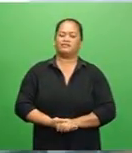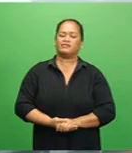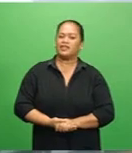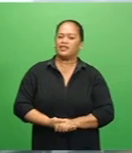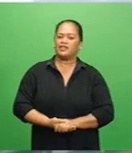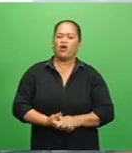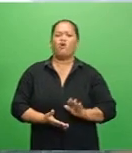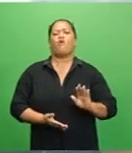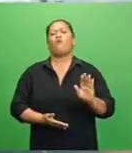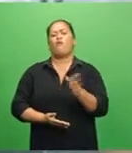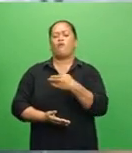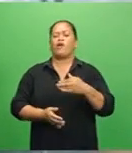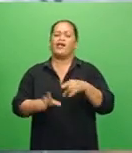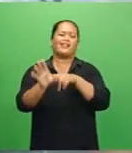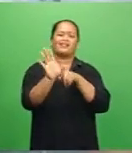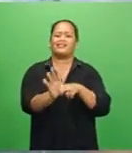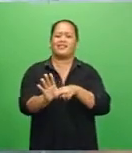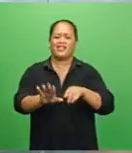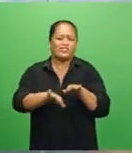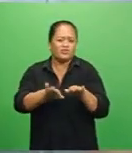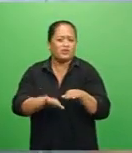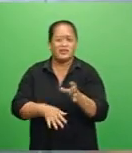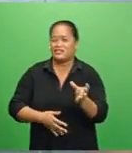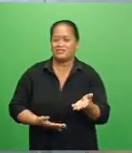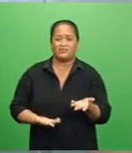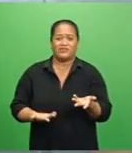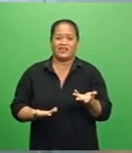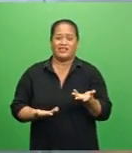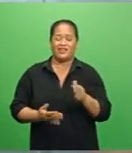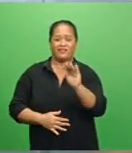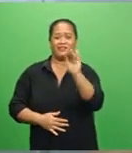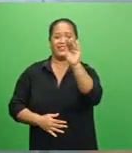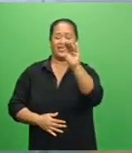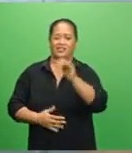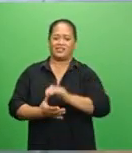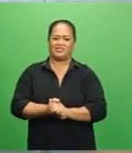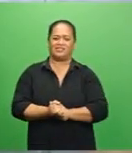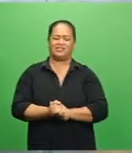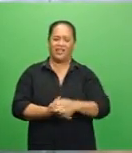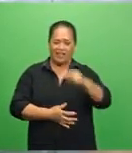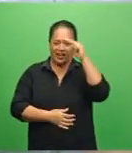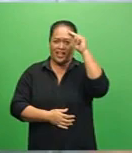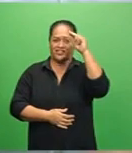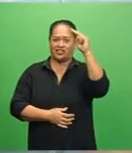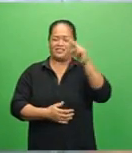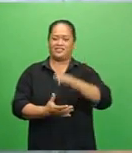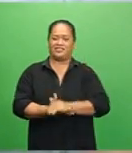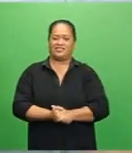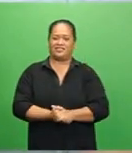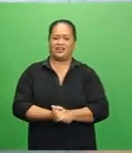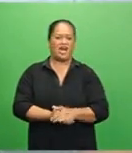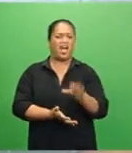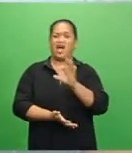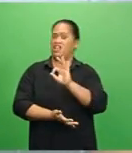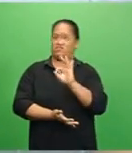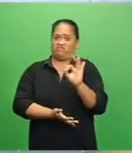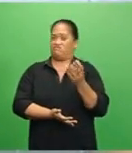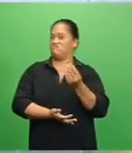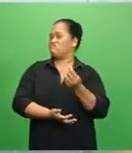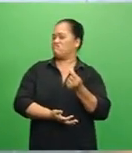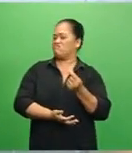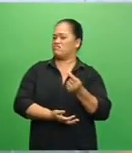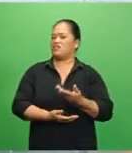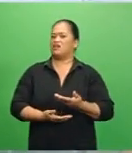All the young swimmers coming up and racing here at Open Nationals, it's not easy being the oldest,